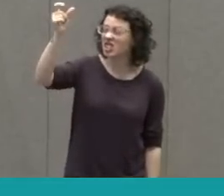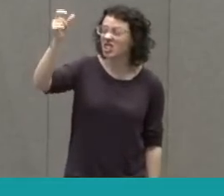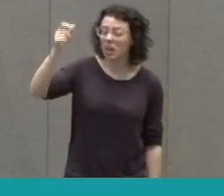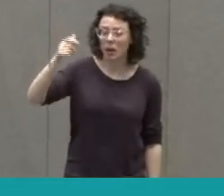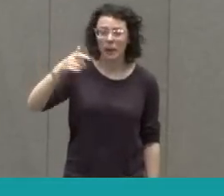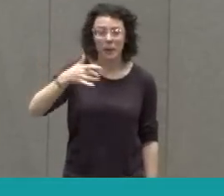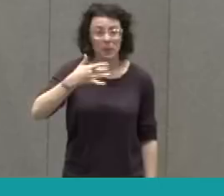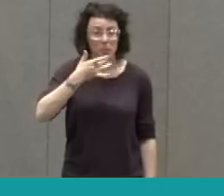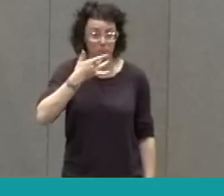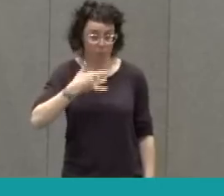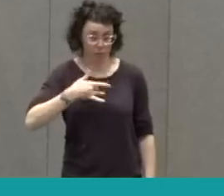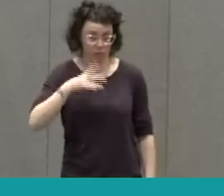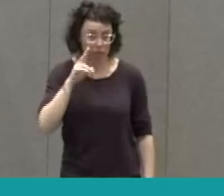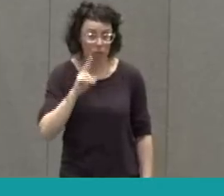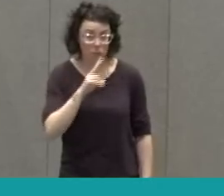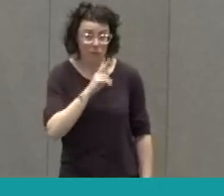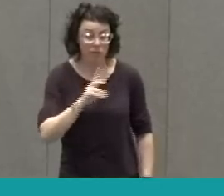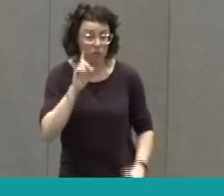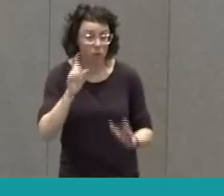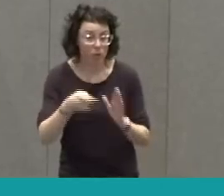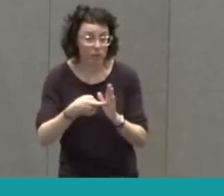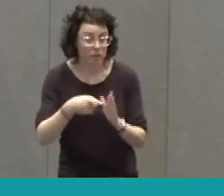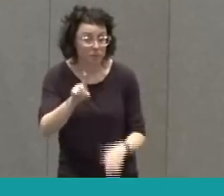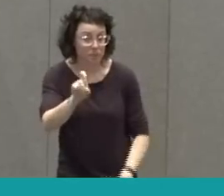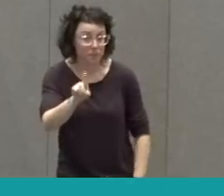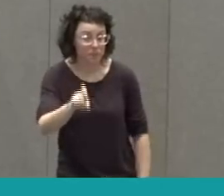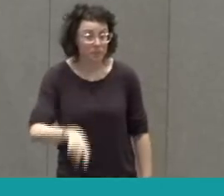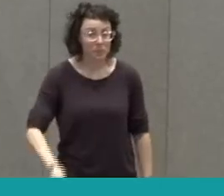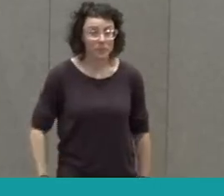twins in our data?